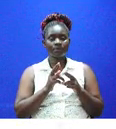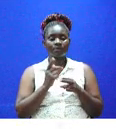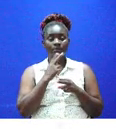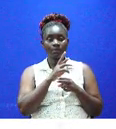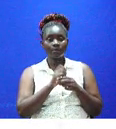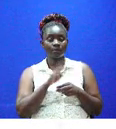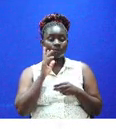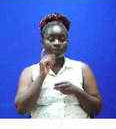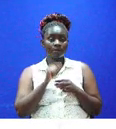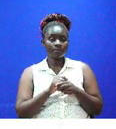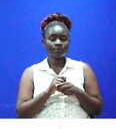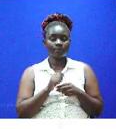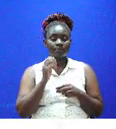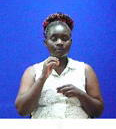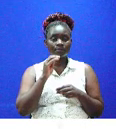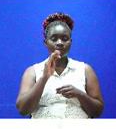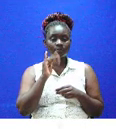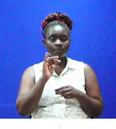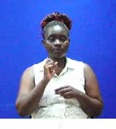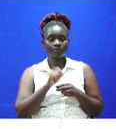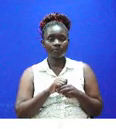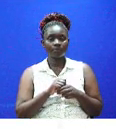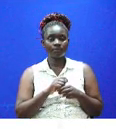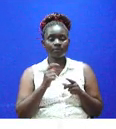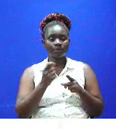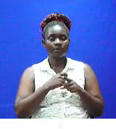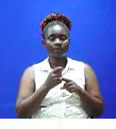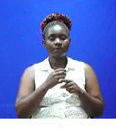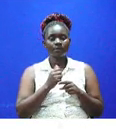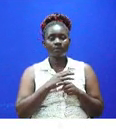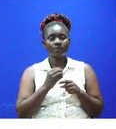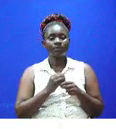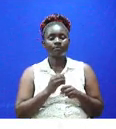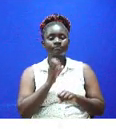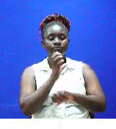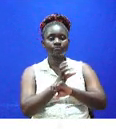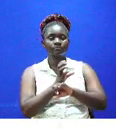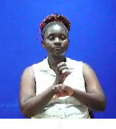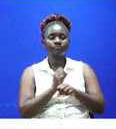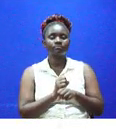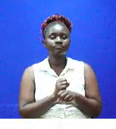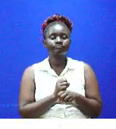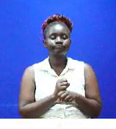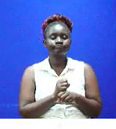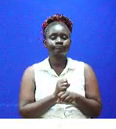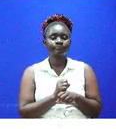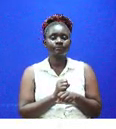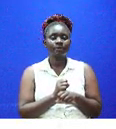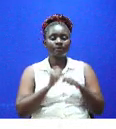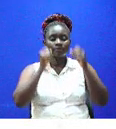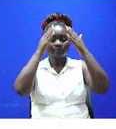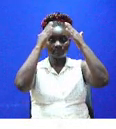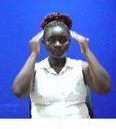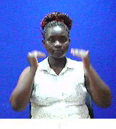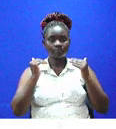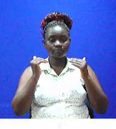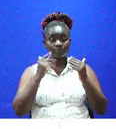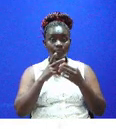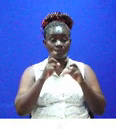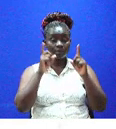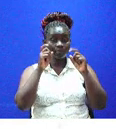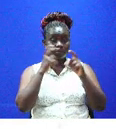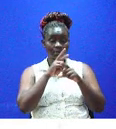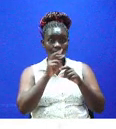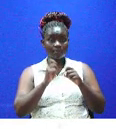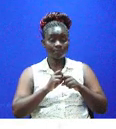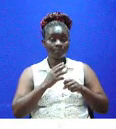heard by a competent, trained judge or magistrate, and this is not an issue where chiefs